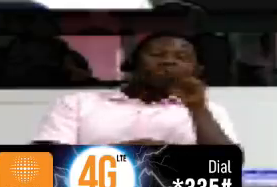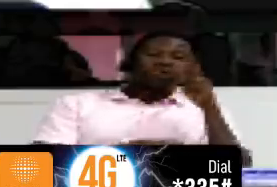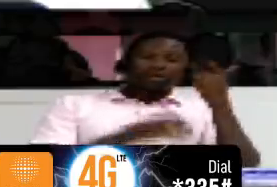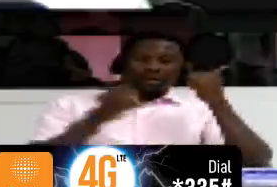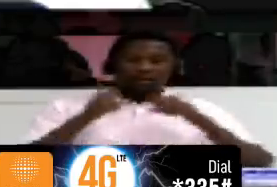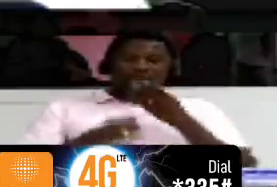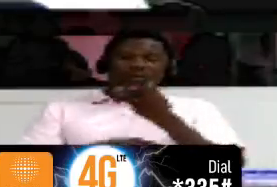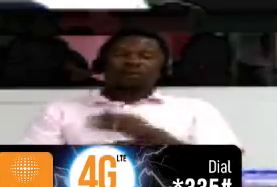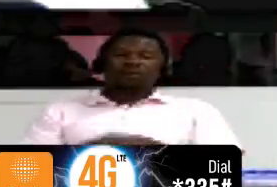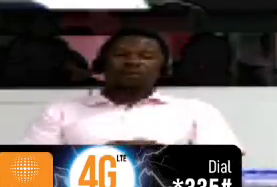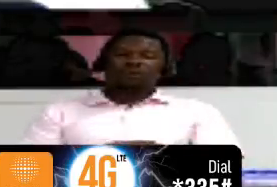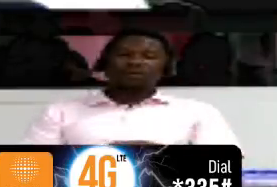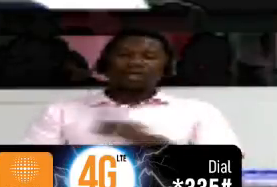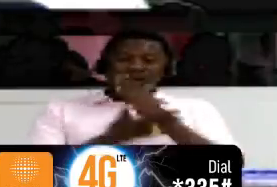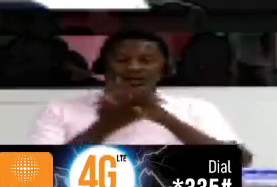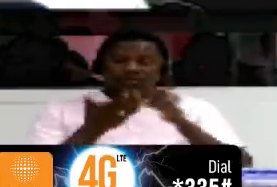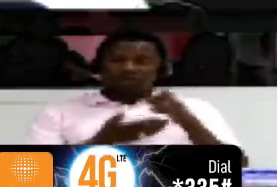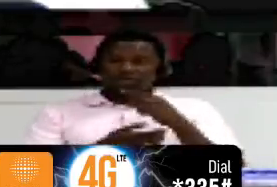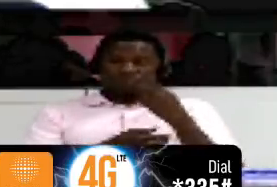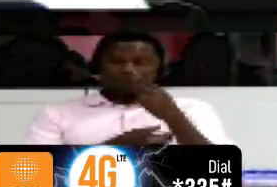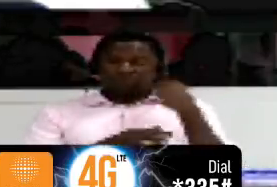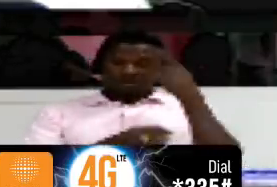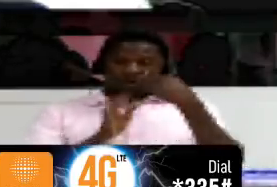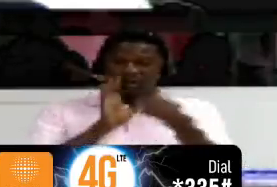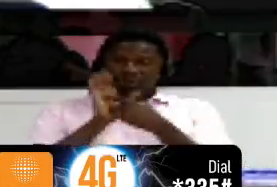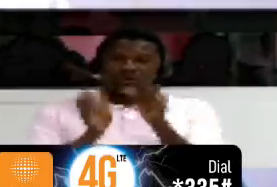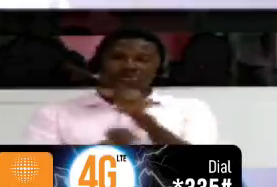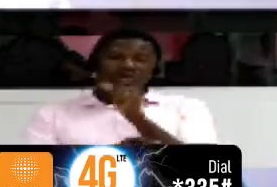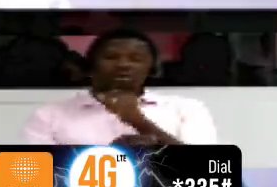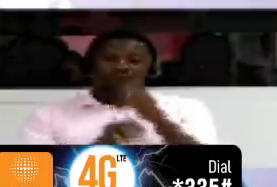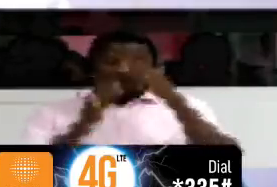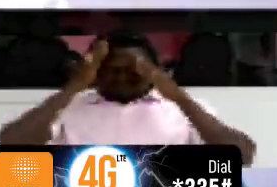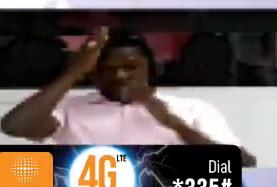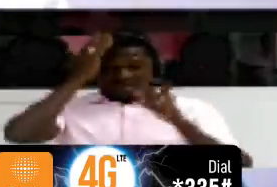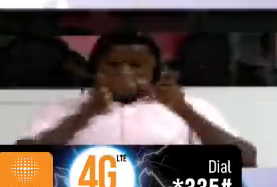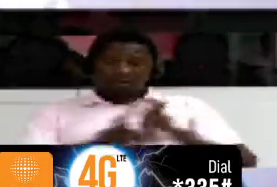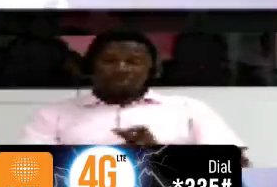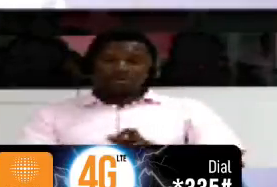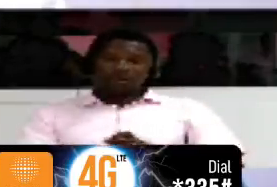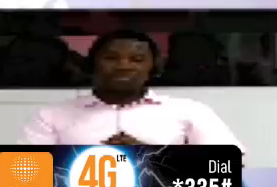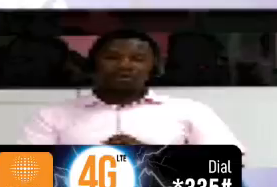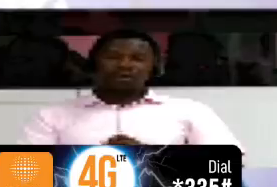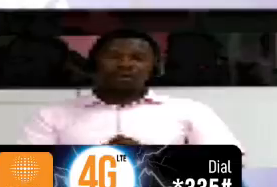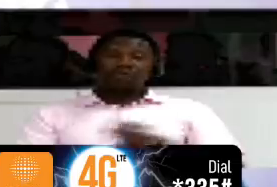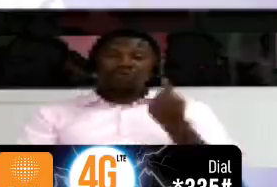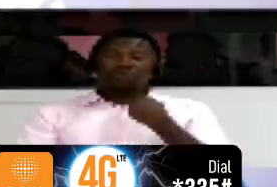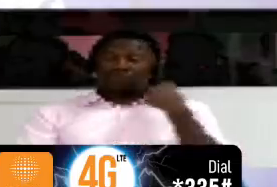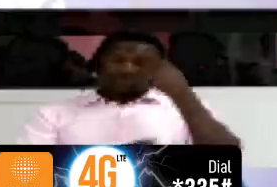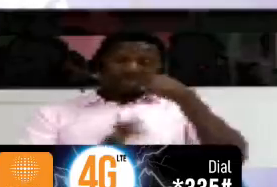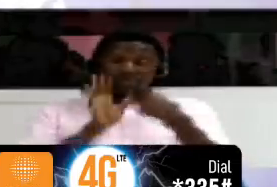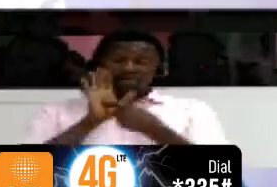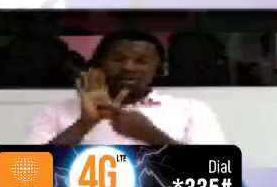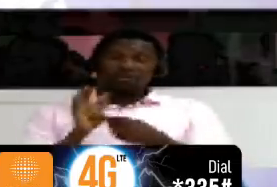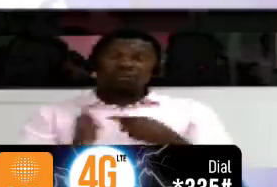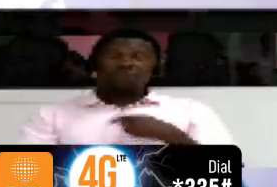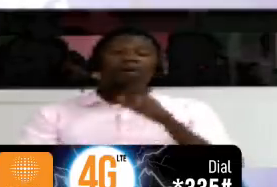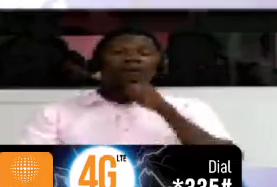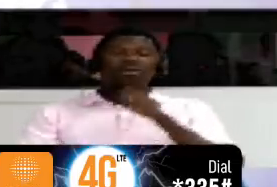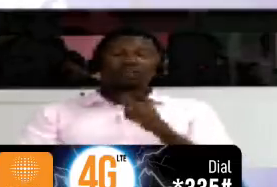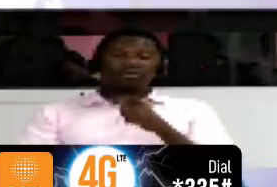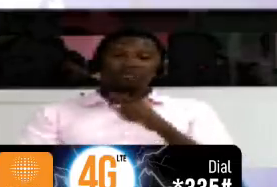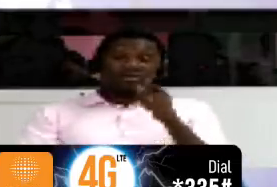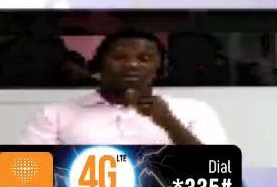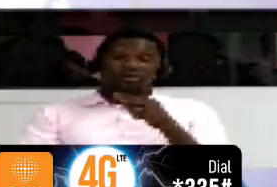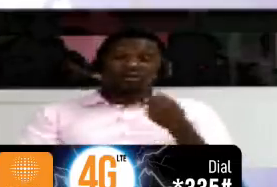Apart from him, did you recognize any other soldier? I did not. The only one I recognized was the one insulting us the day I was arrested. That was